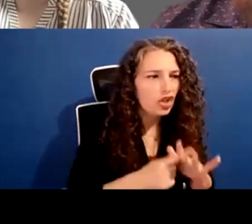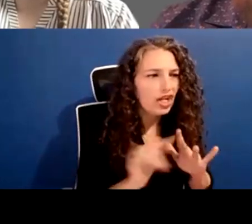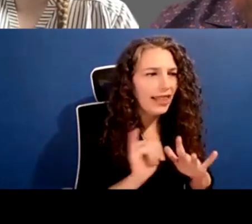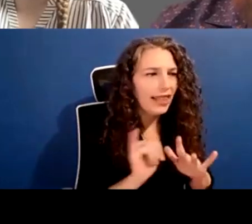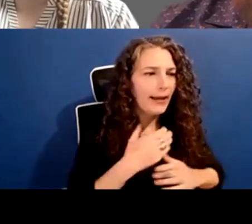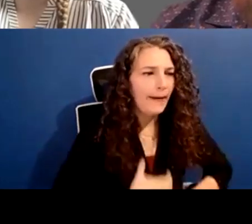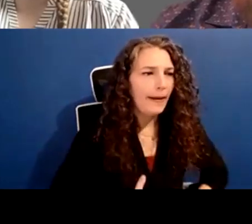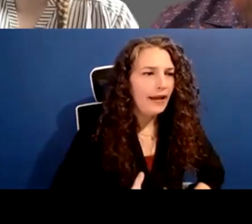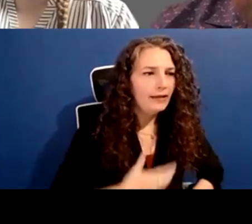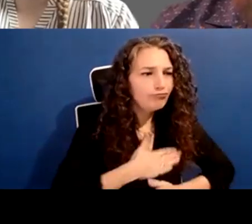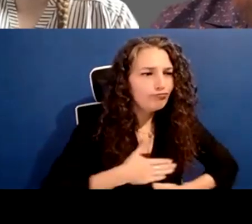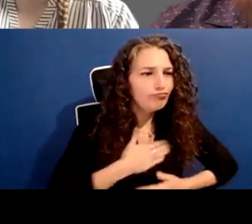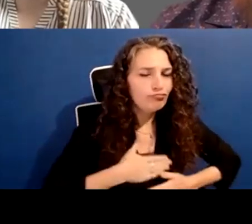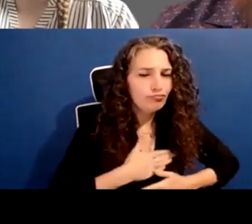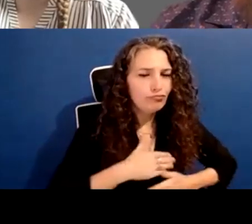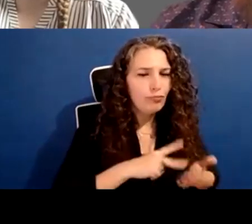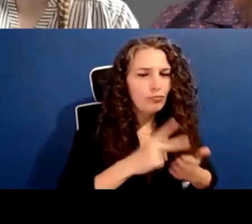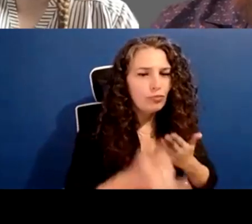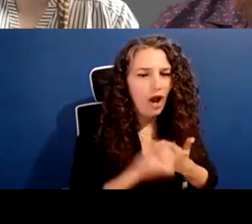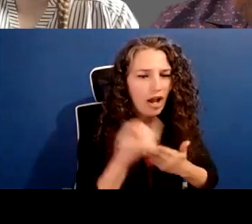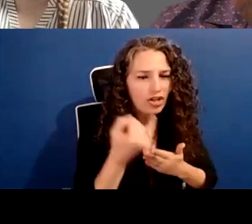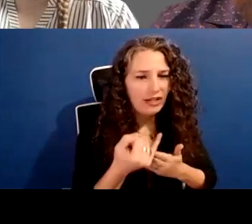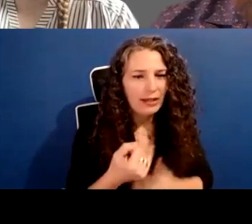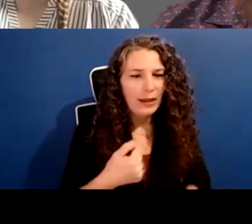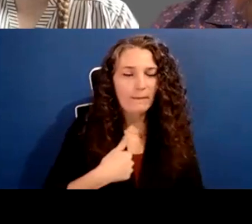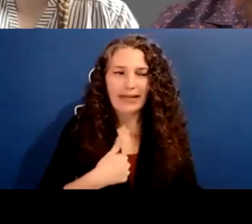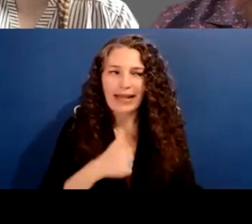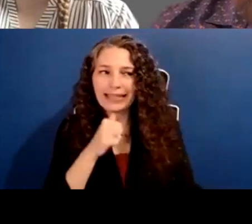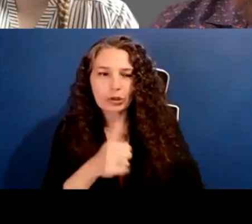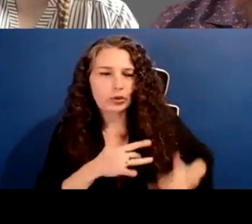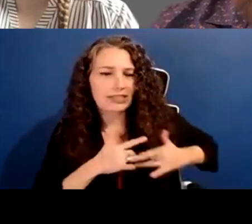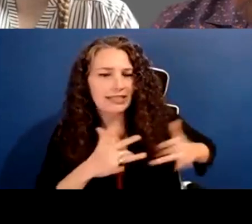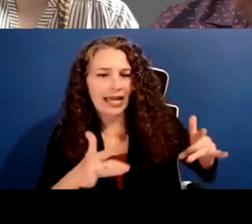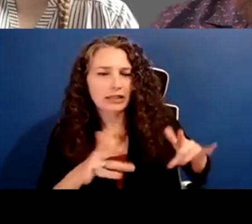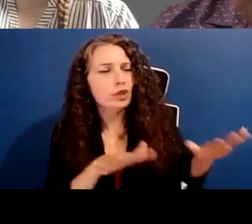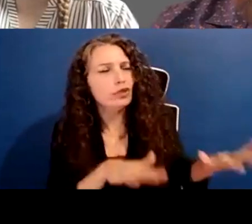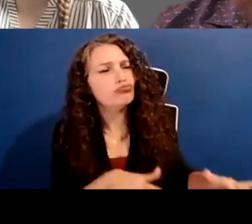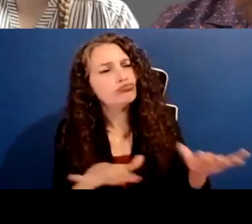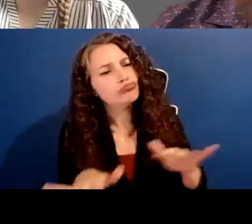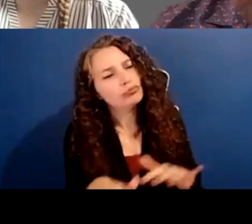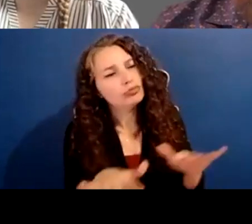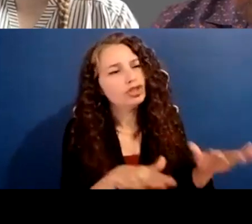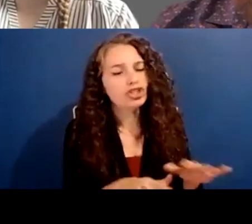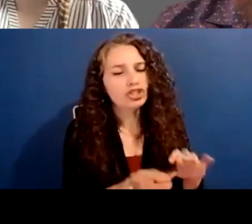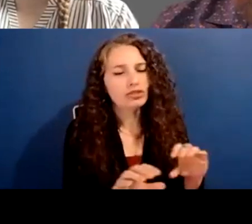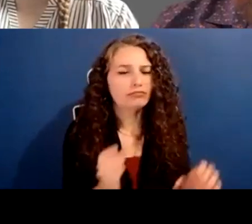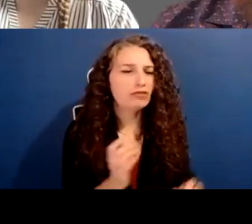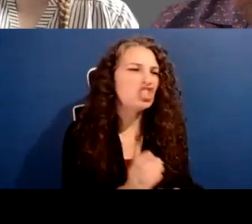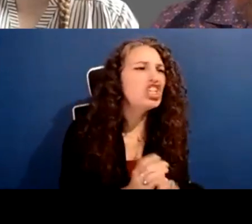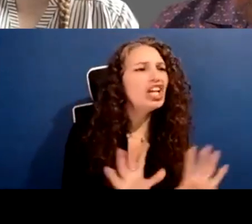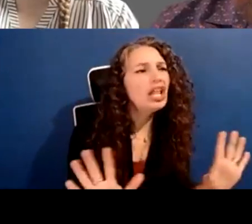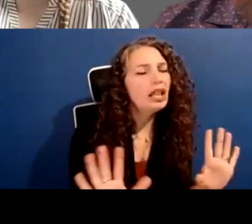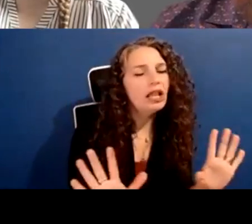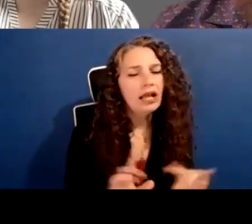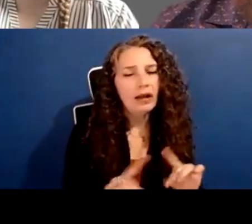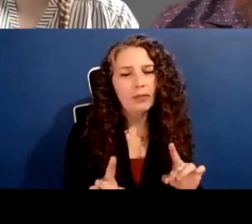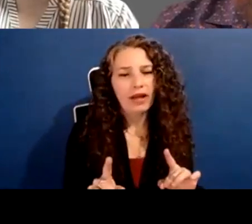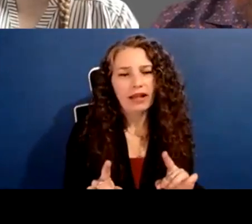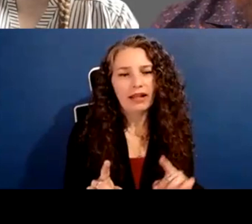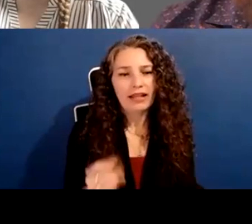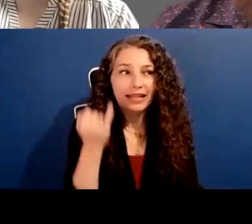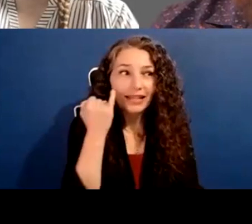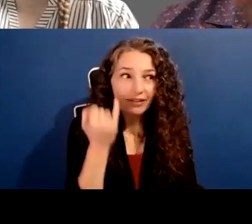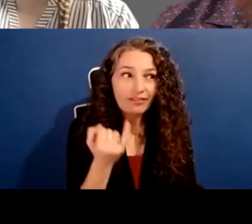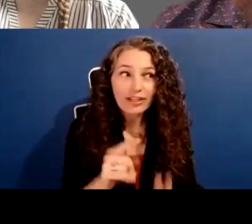knows I'm like not chill about anything. Like whenever I, mention to someone like, oh yeah, I'll do this just for fun. They're like,